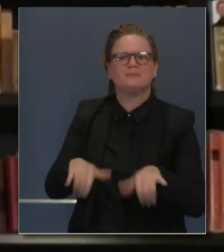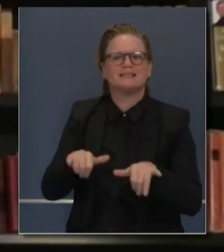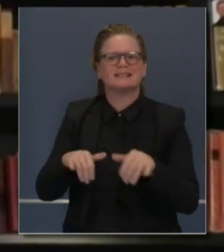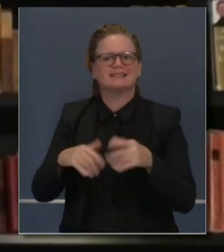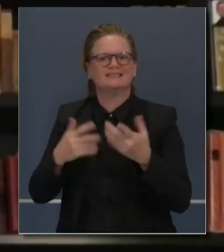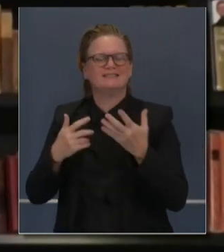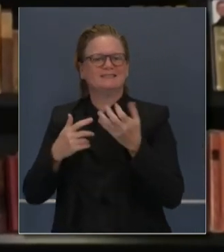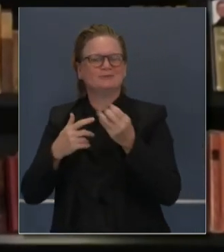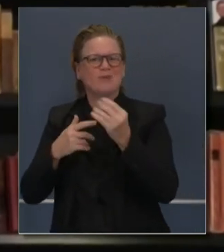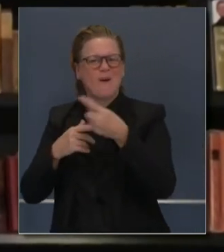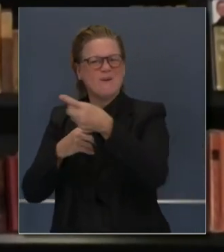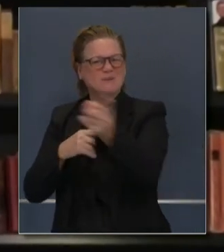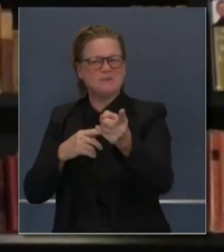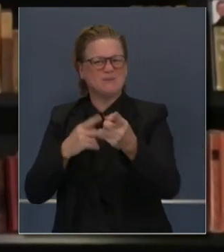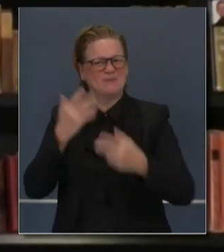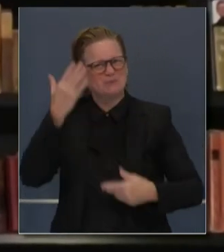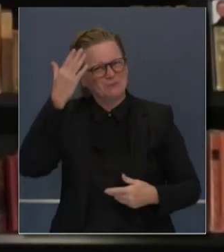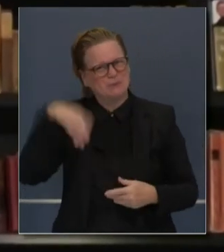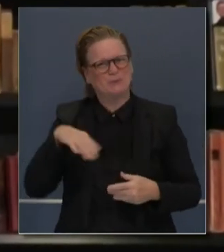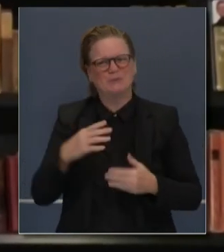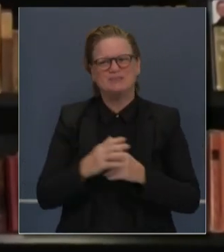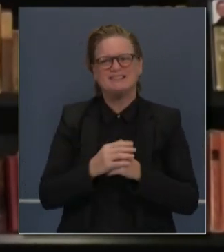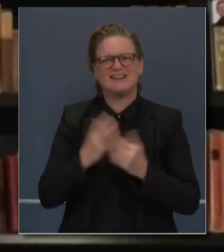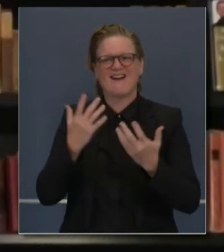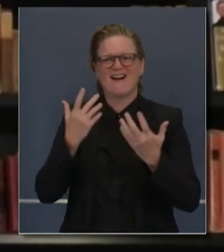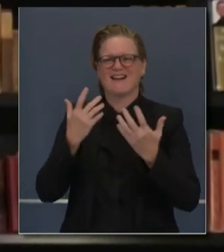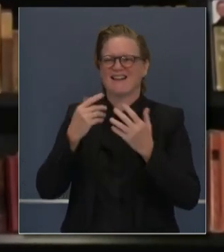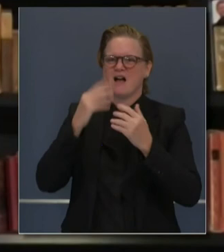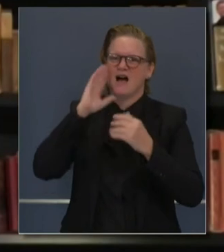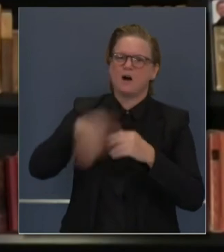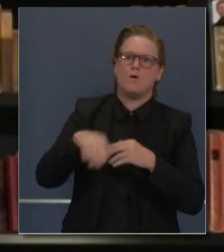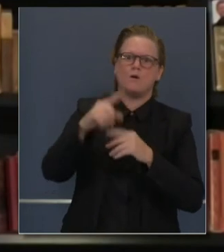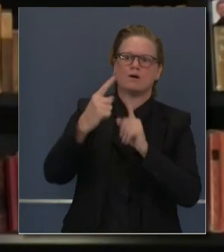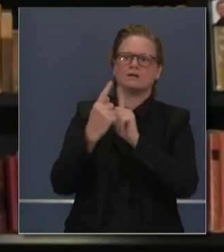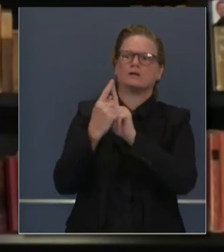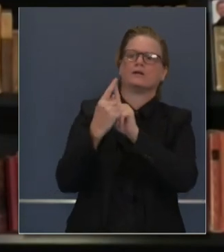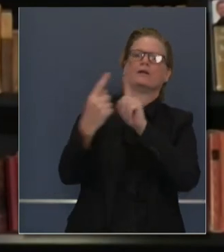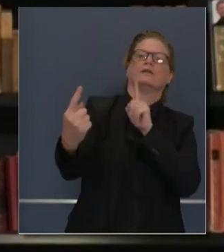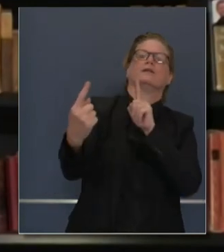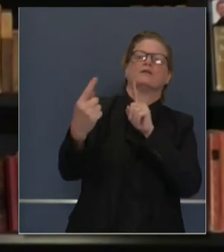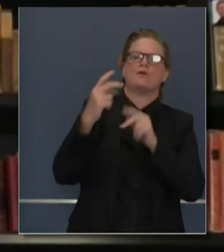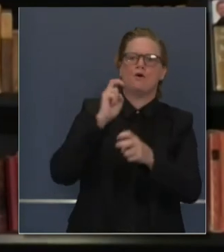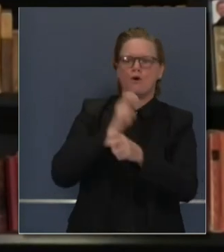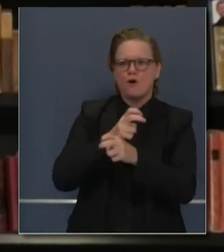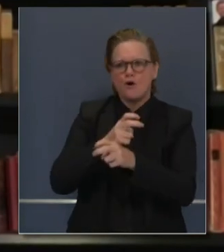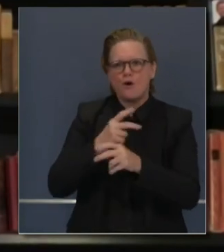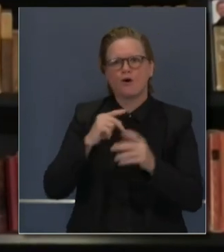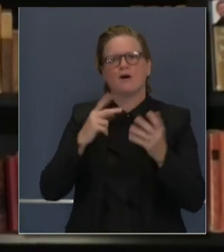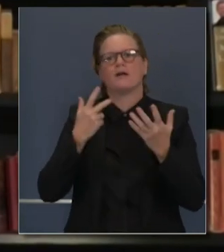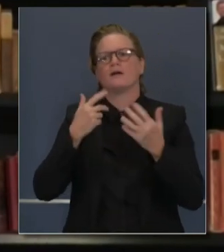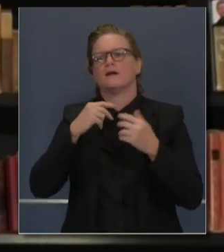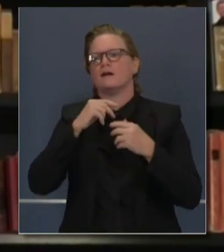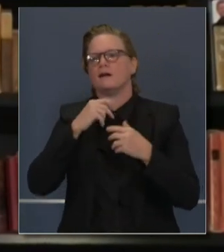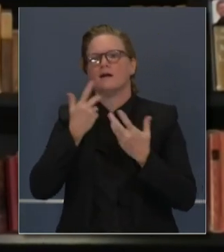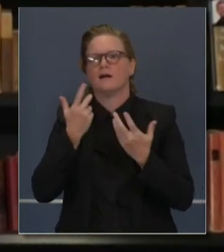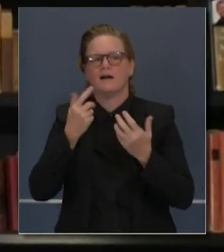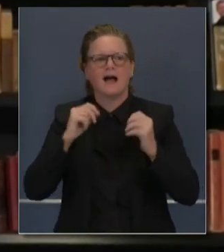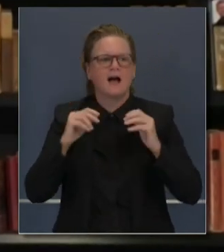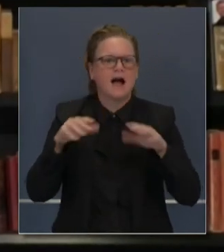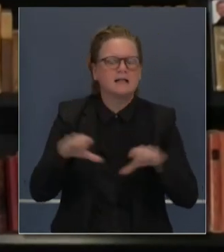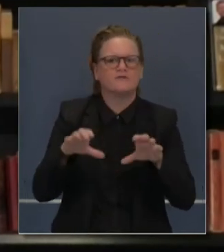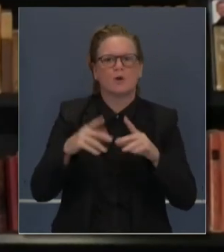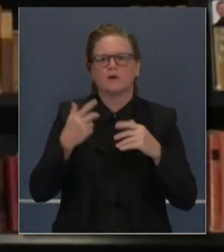it is to maintain the level of activities that we've experienced outdoors as more and more pressure is now being placed on people coming